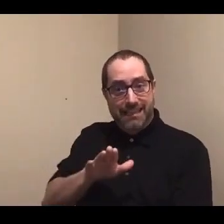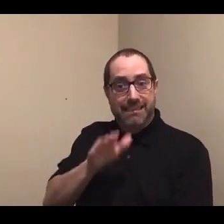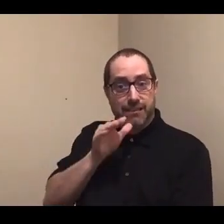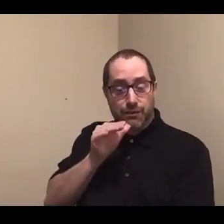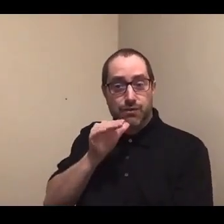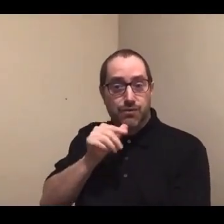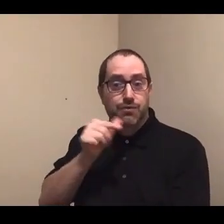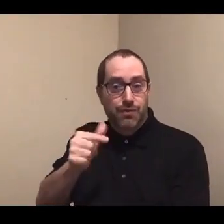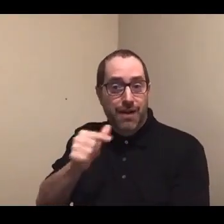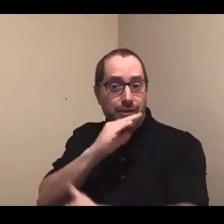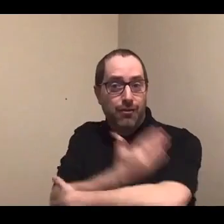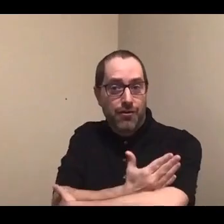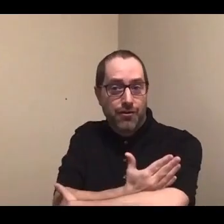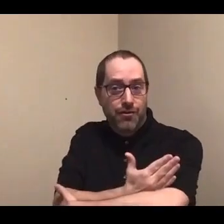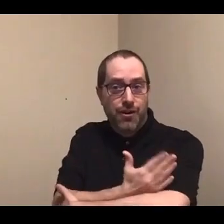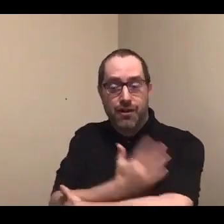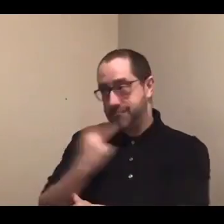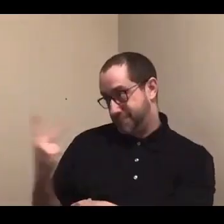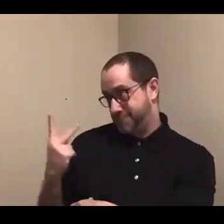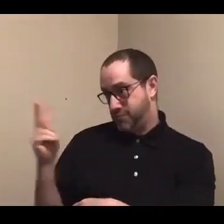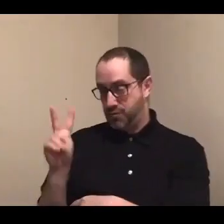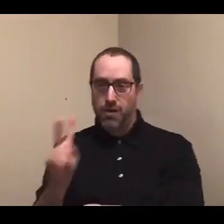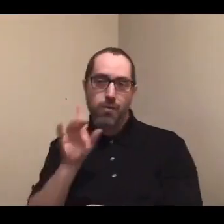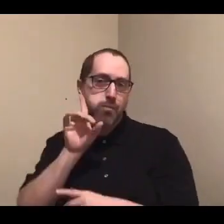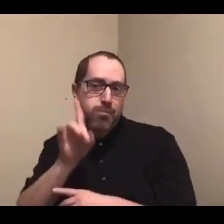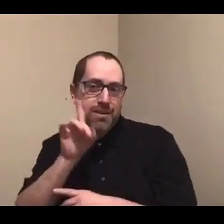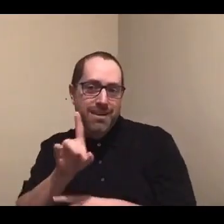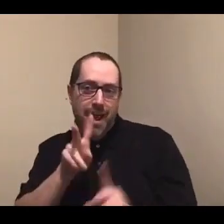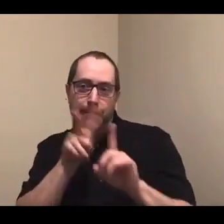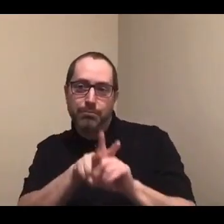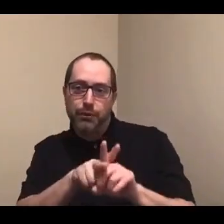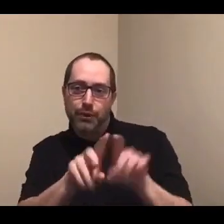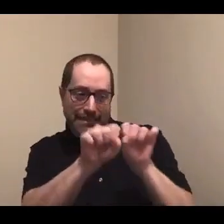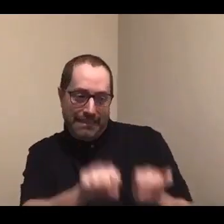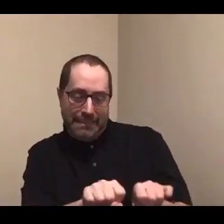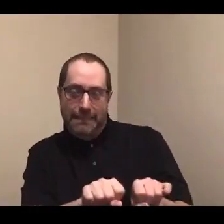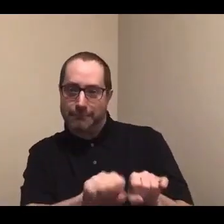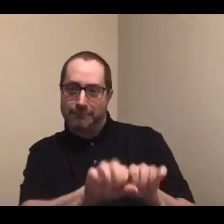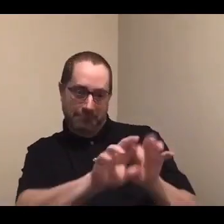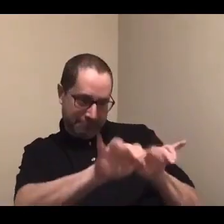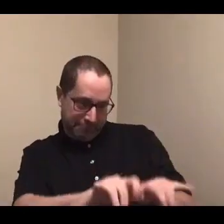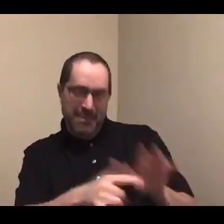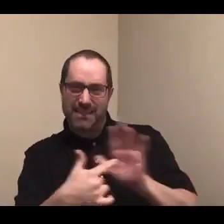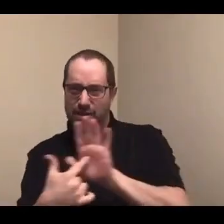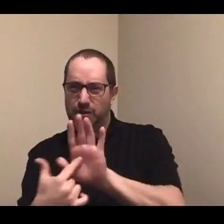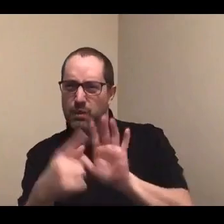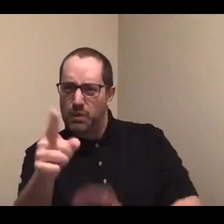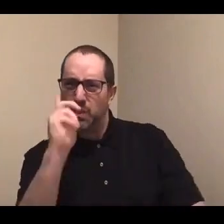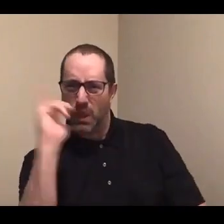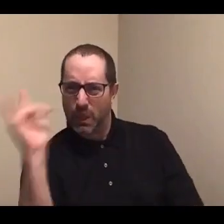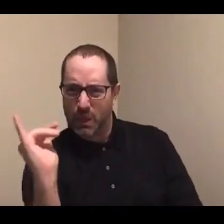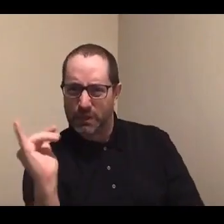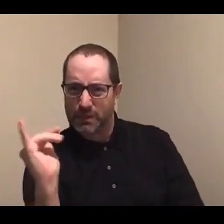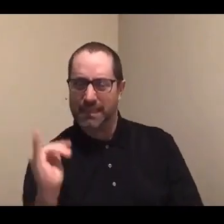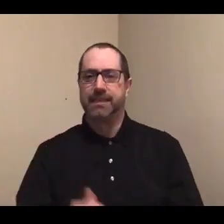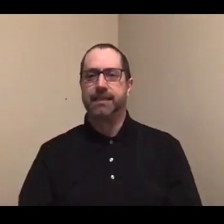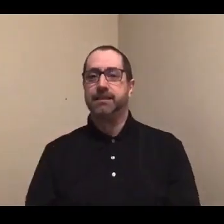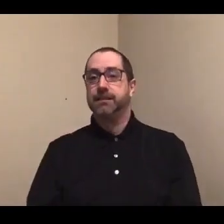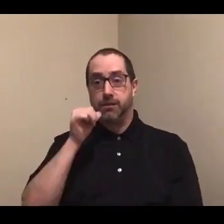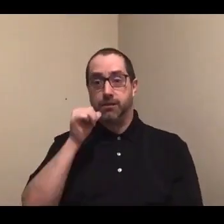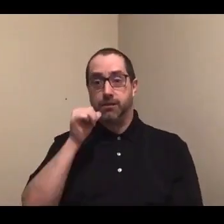in today. After tomorrow, I'm able to go to the Saskatchewan.ca website where I will find a book online